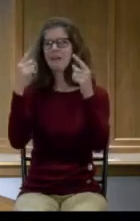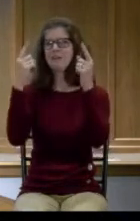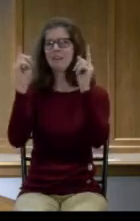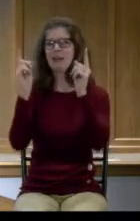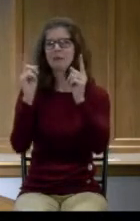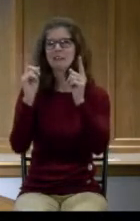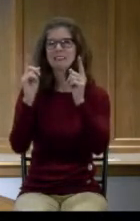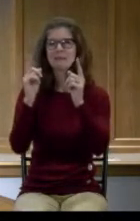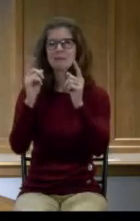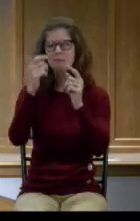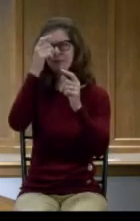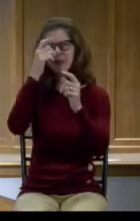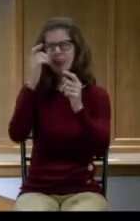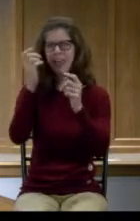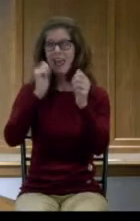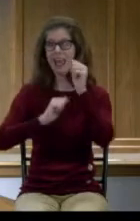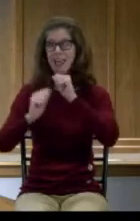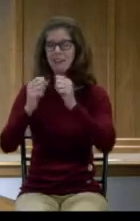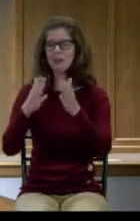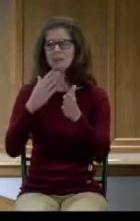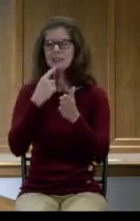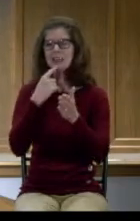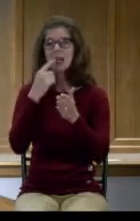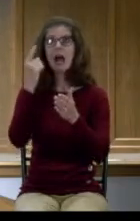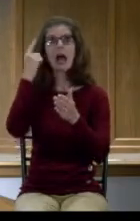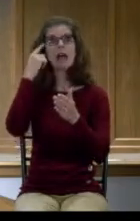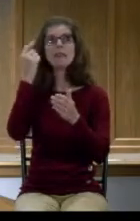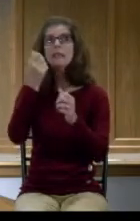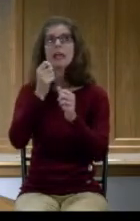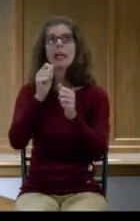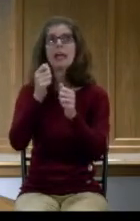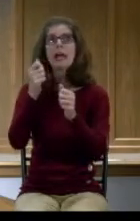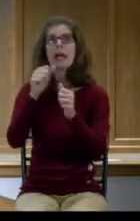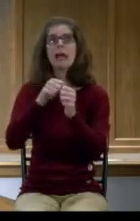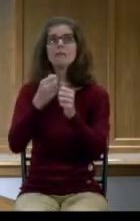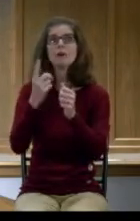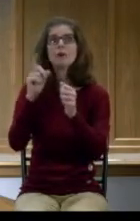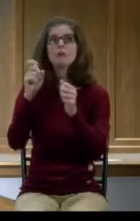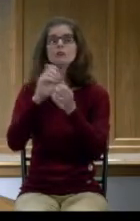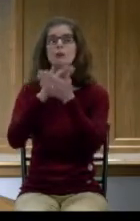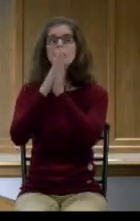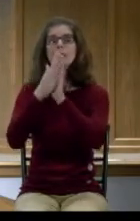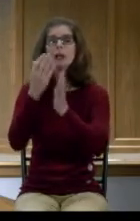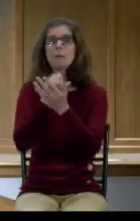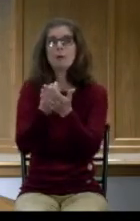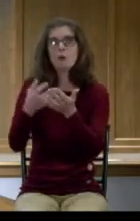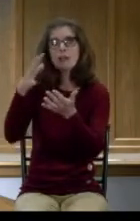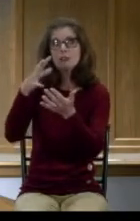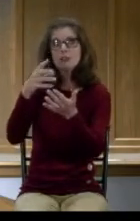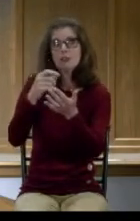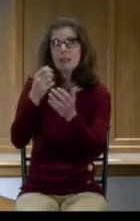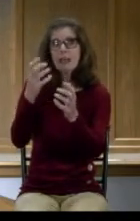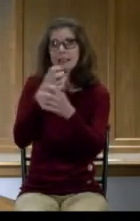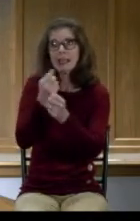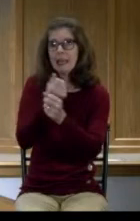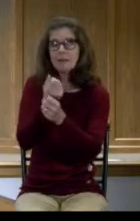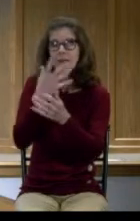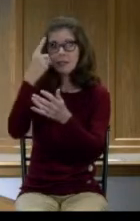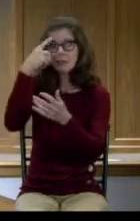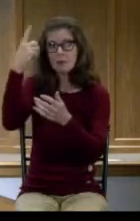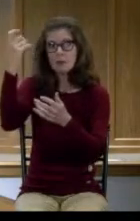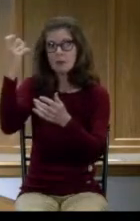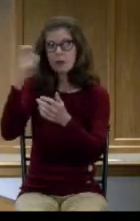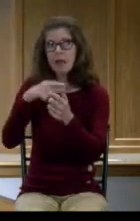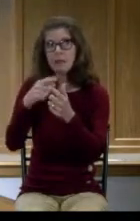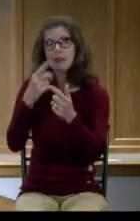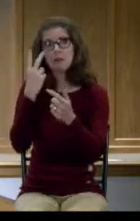time, says this: I think everybody should get rich and famous and do everything they've ever dreamed of so they can see it is not the answer. Learn from these